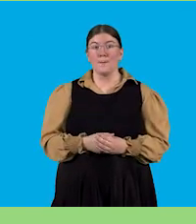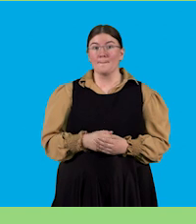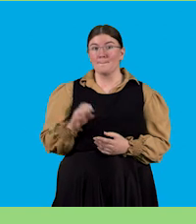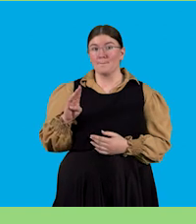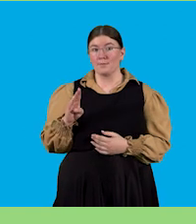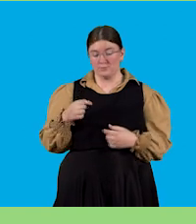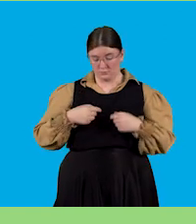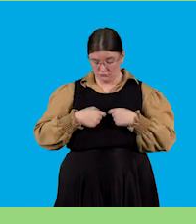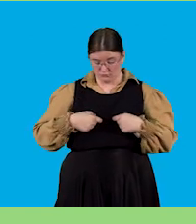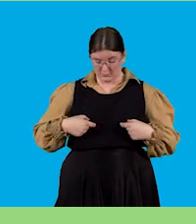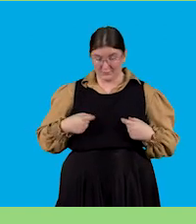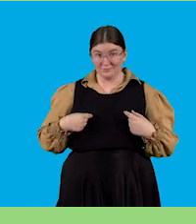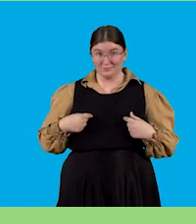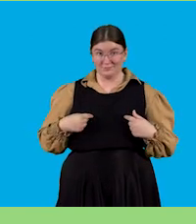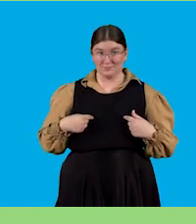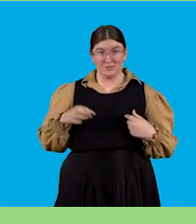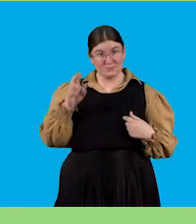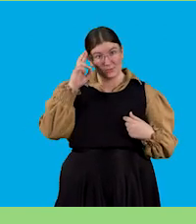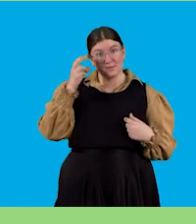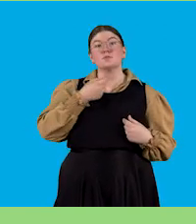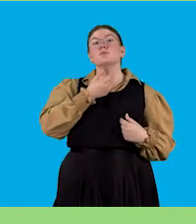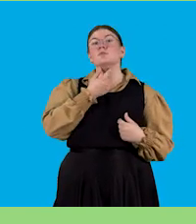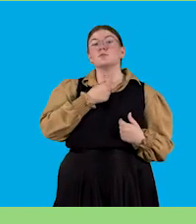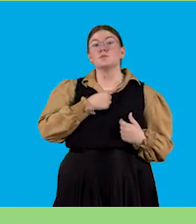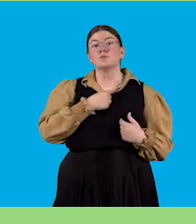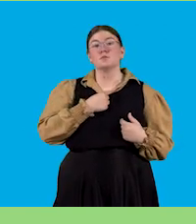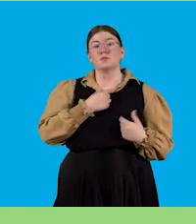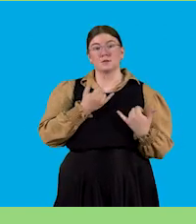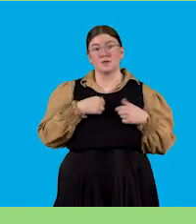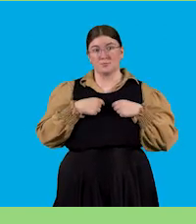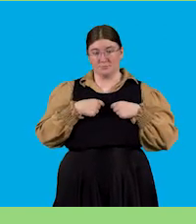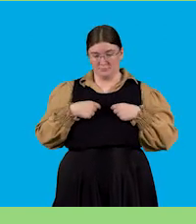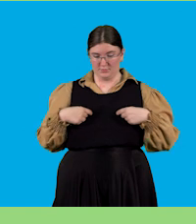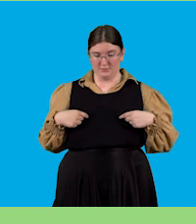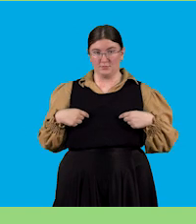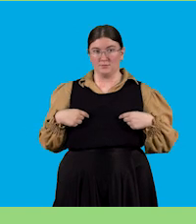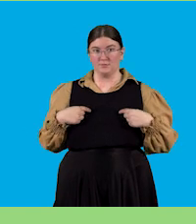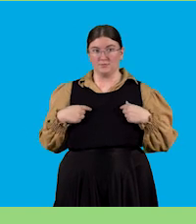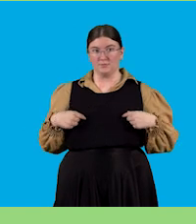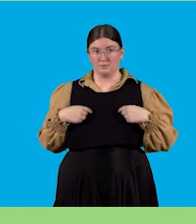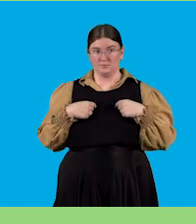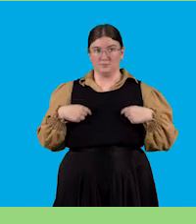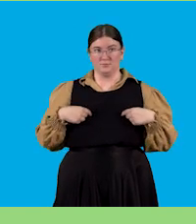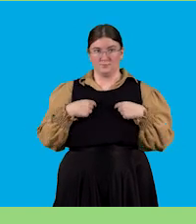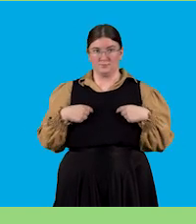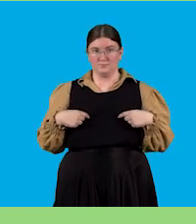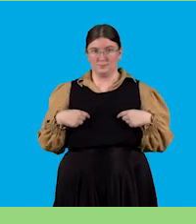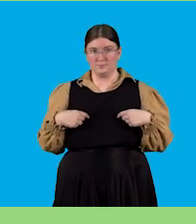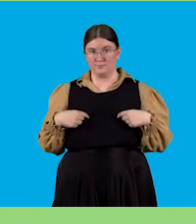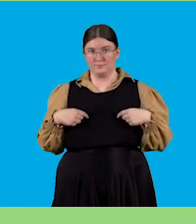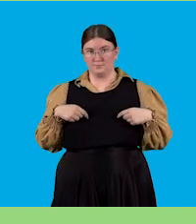The bronchi, remember, we had the trachea. Now the bronchi that split from the